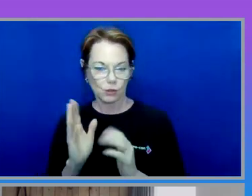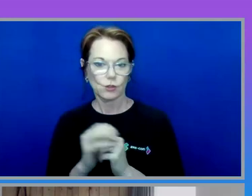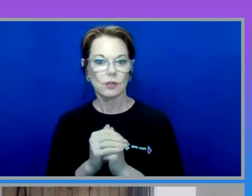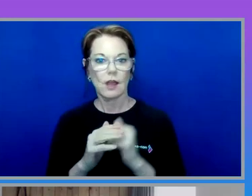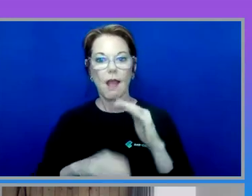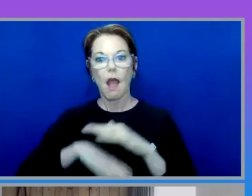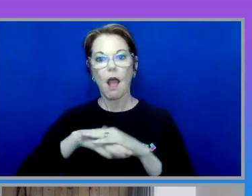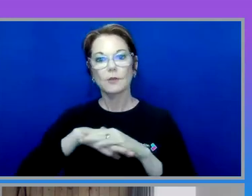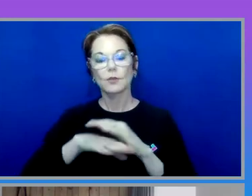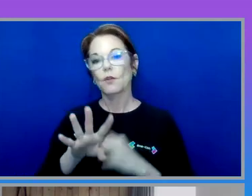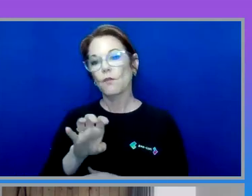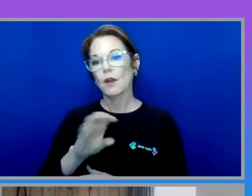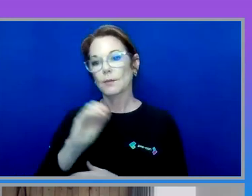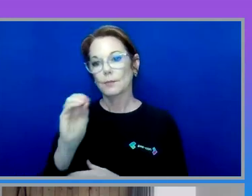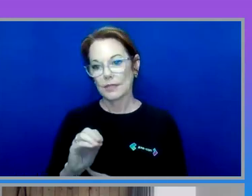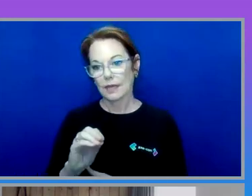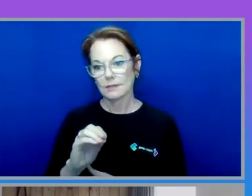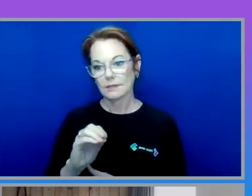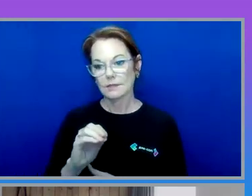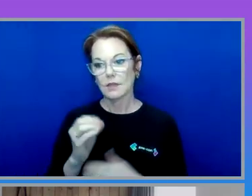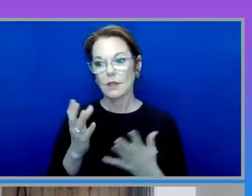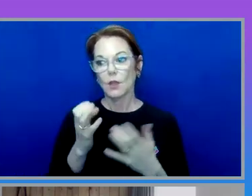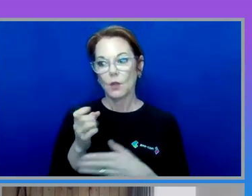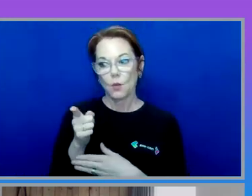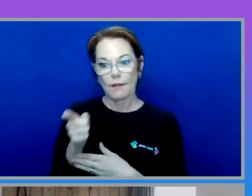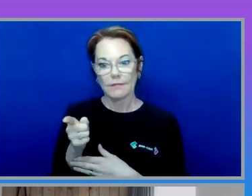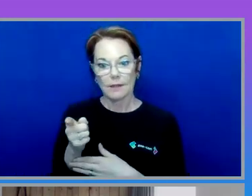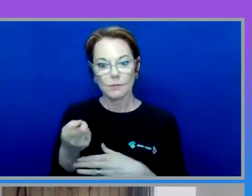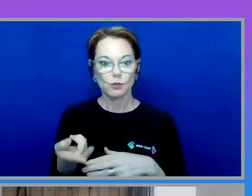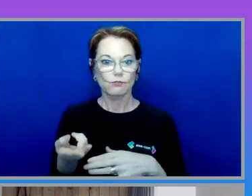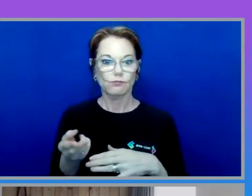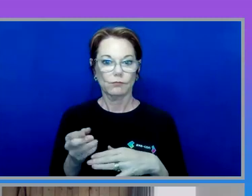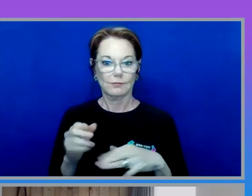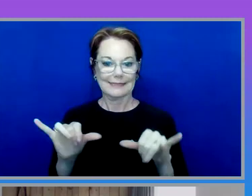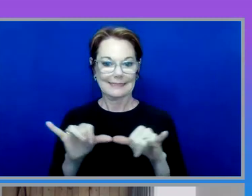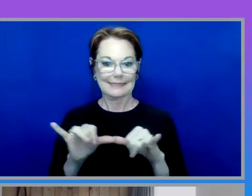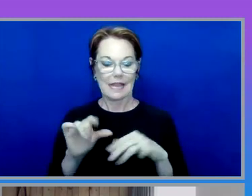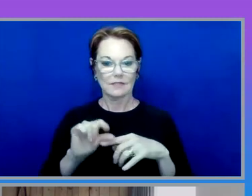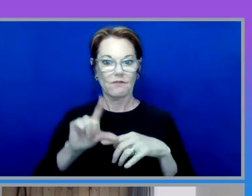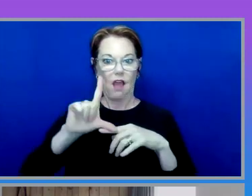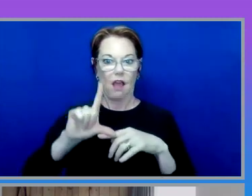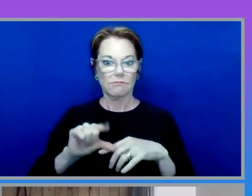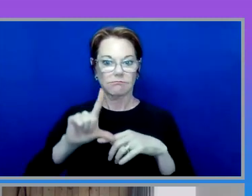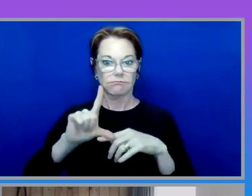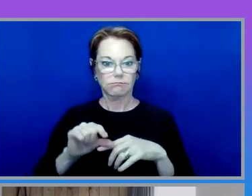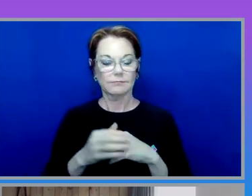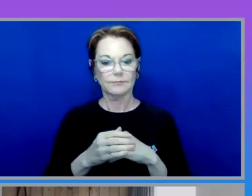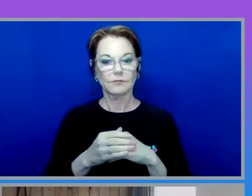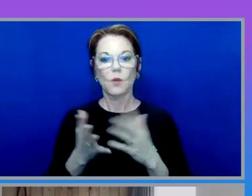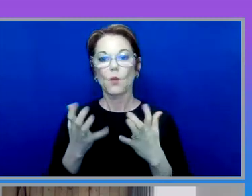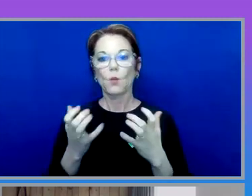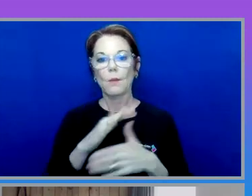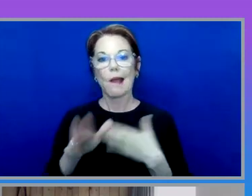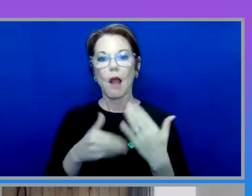to 400%. We want them to be able to increase the font size. We want them to be able to increase all facets